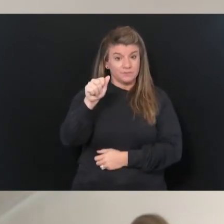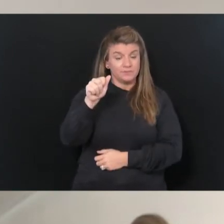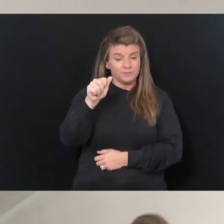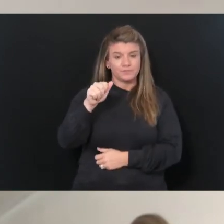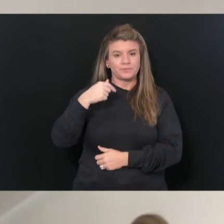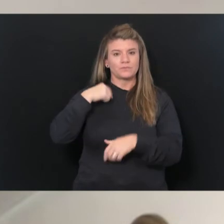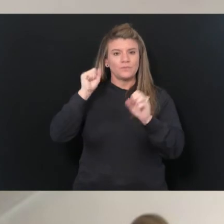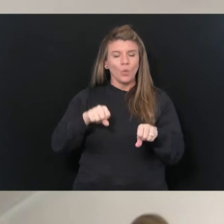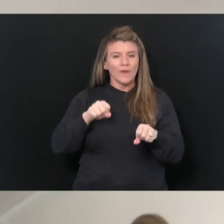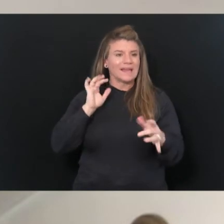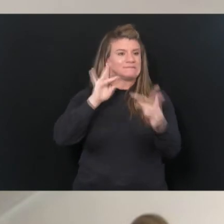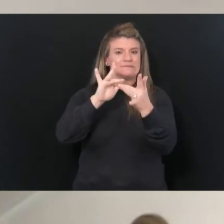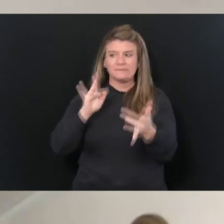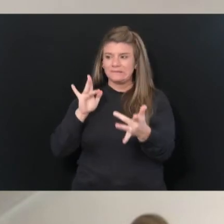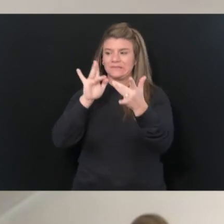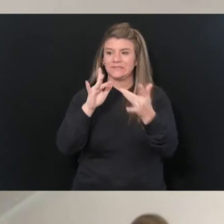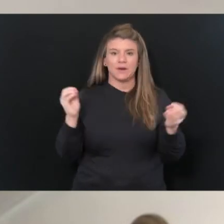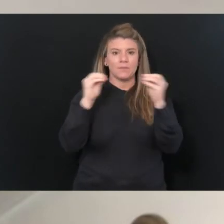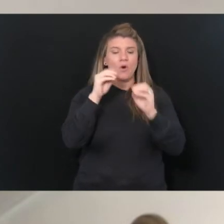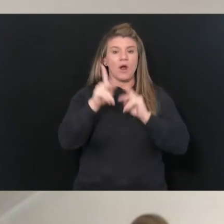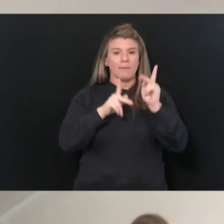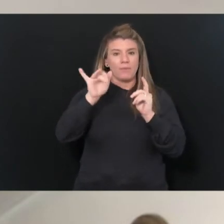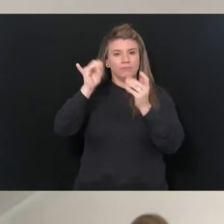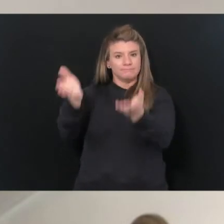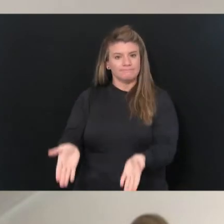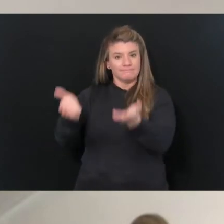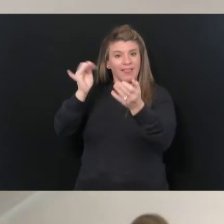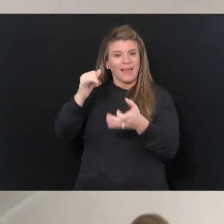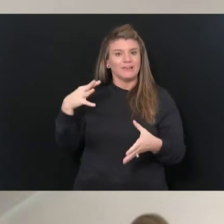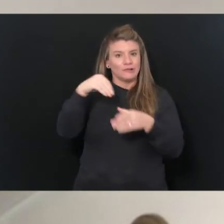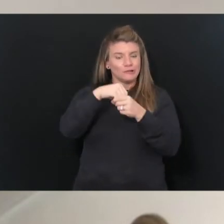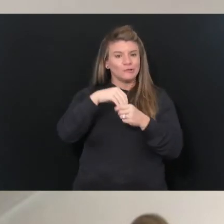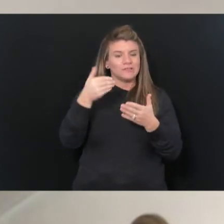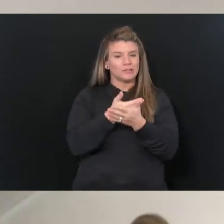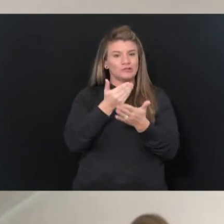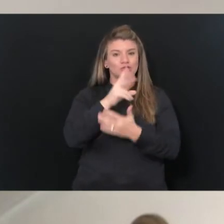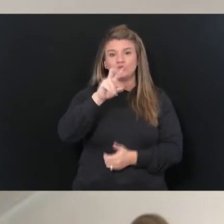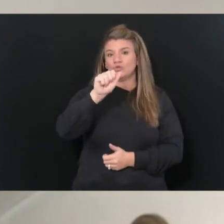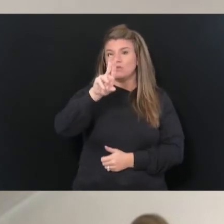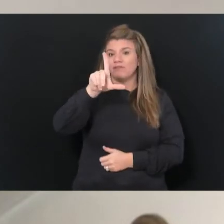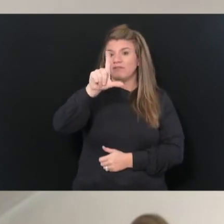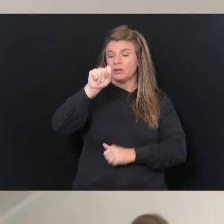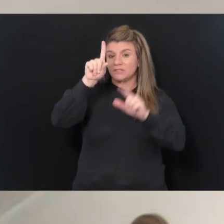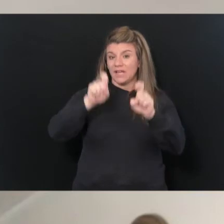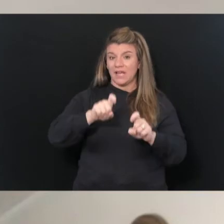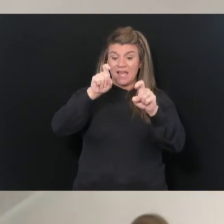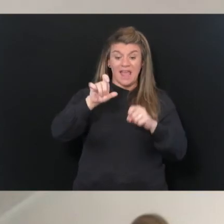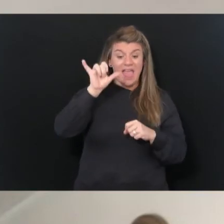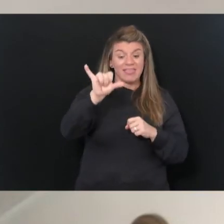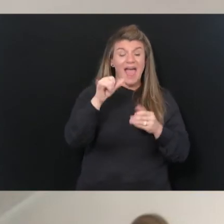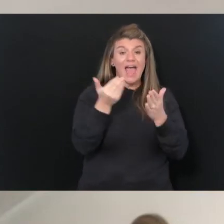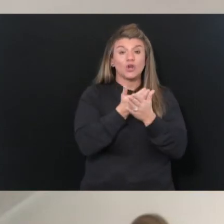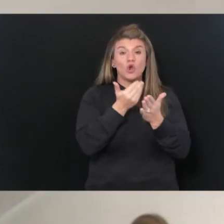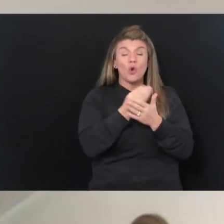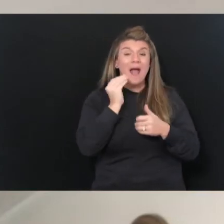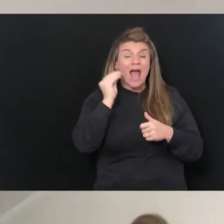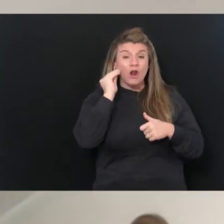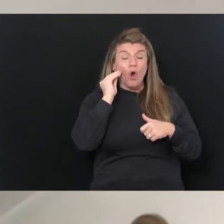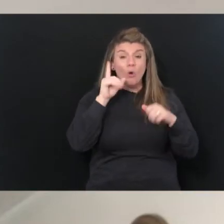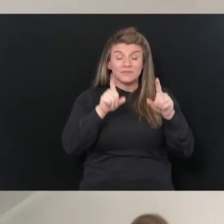can reach more people where they are, including the new Vault test. And this new at-home test